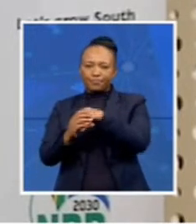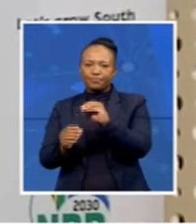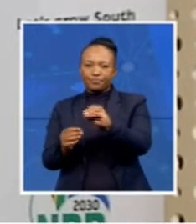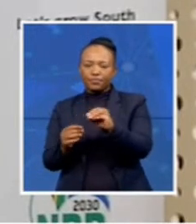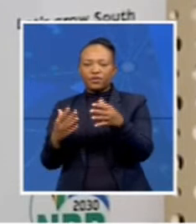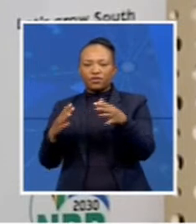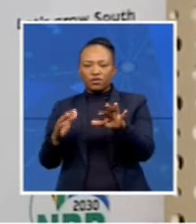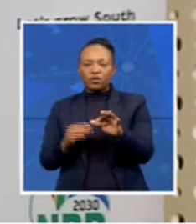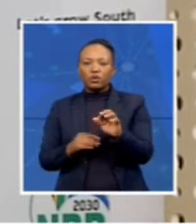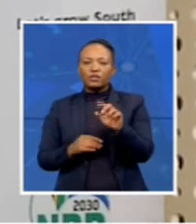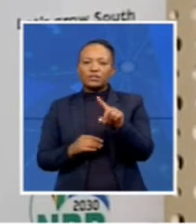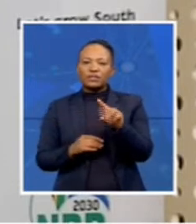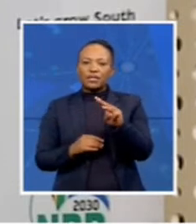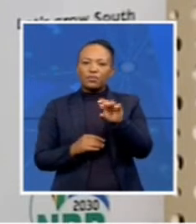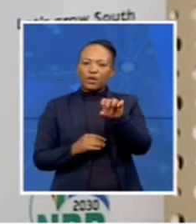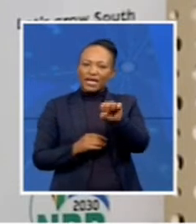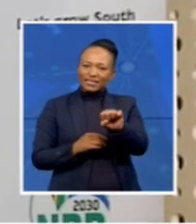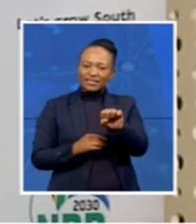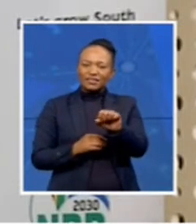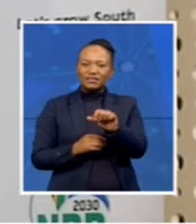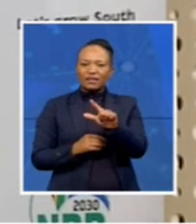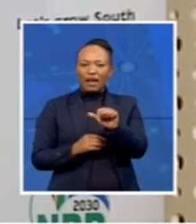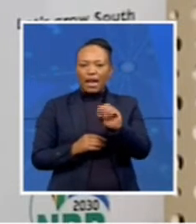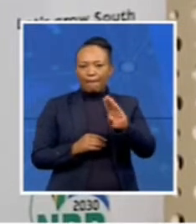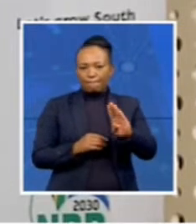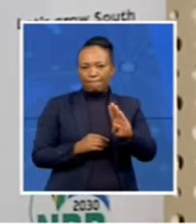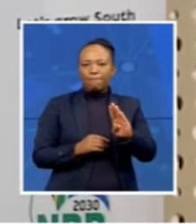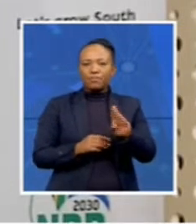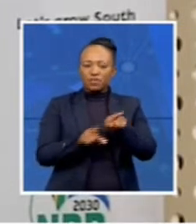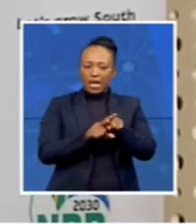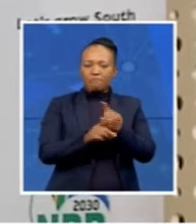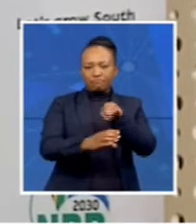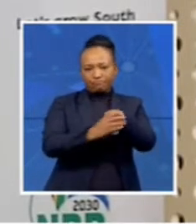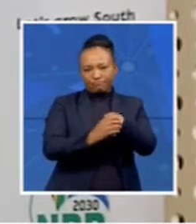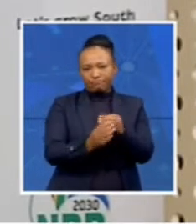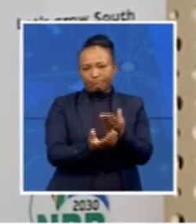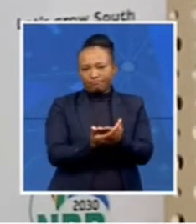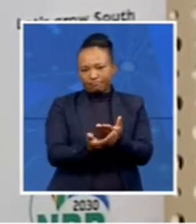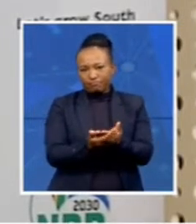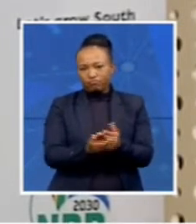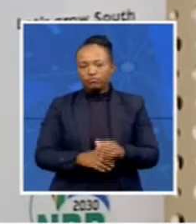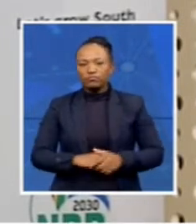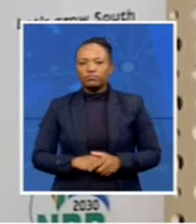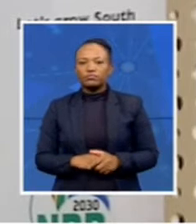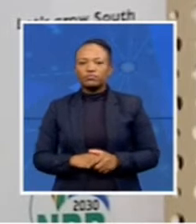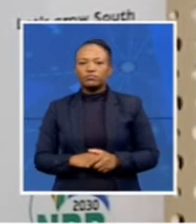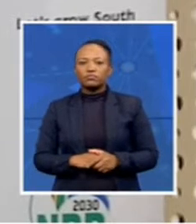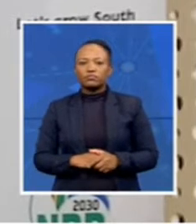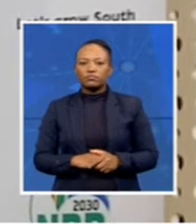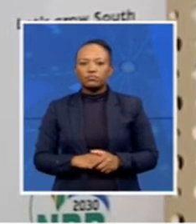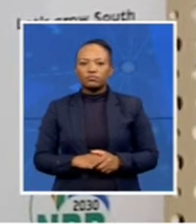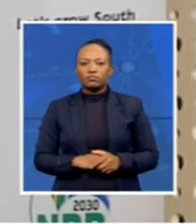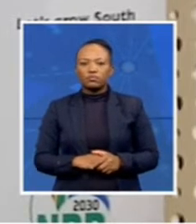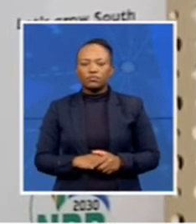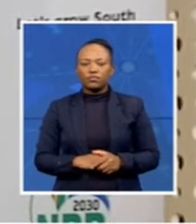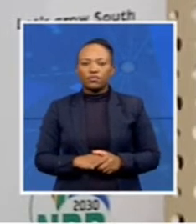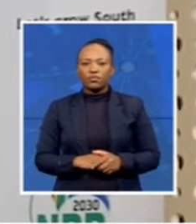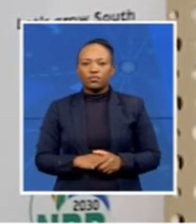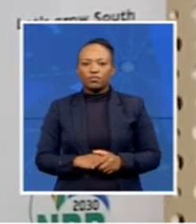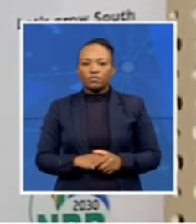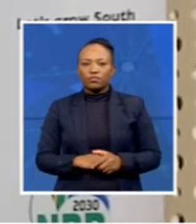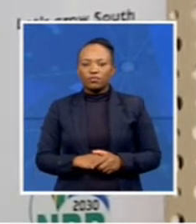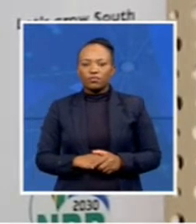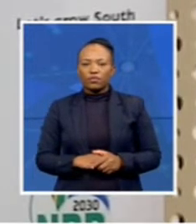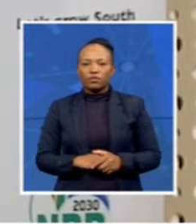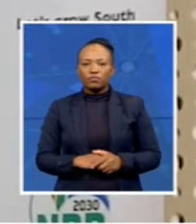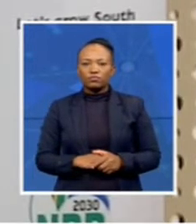and other role players in this regard. We have a formidable institutional